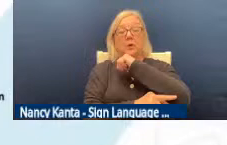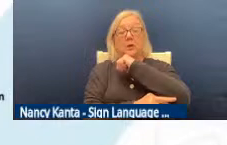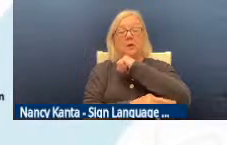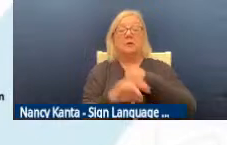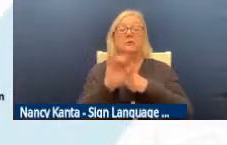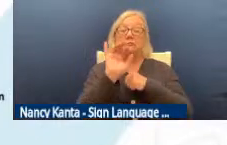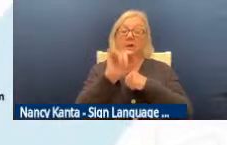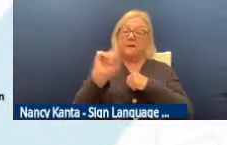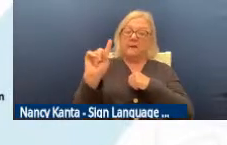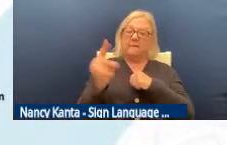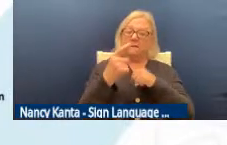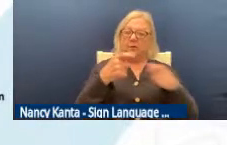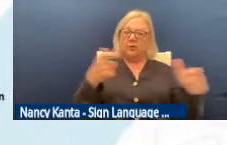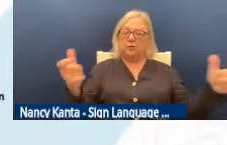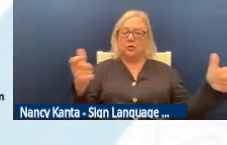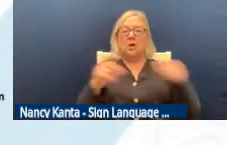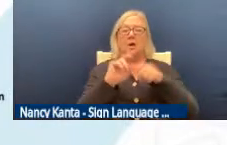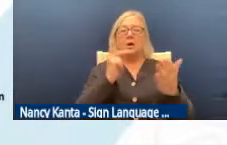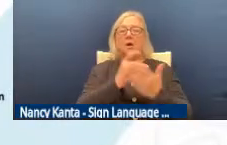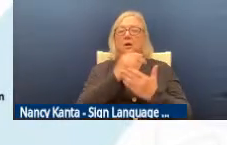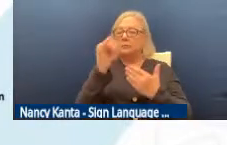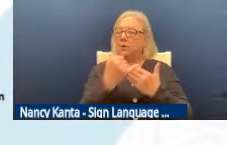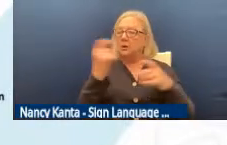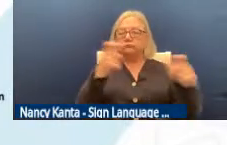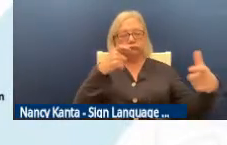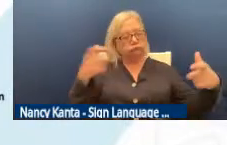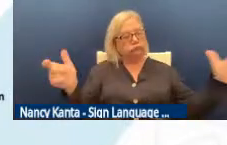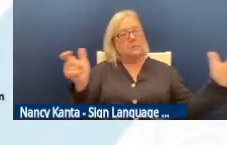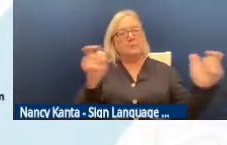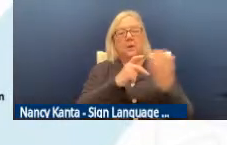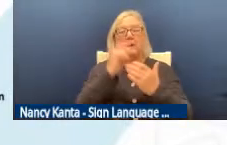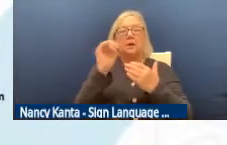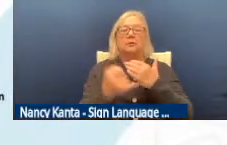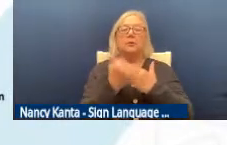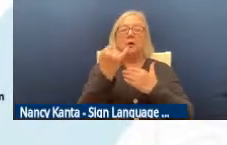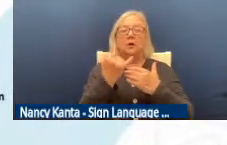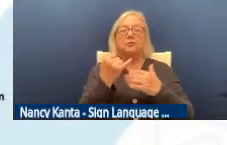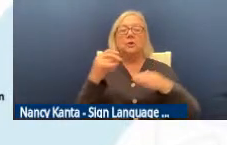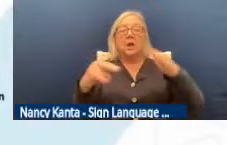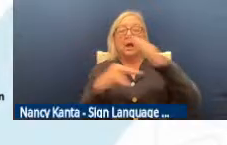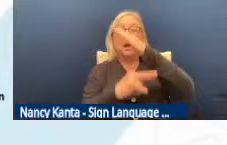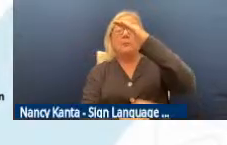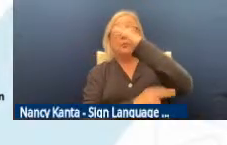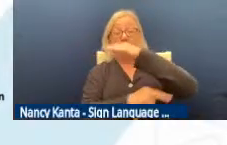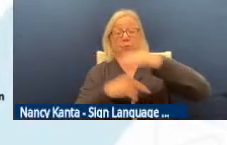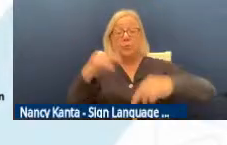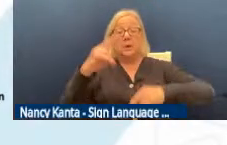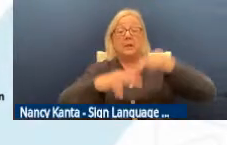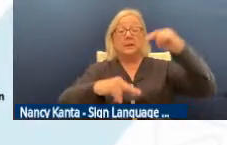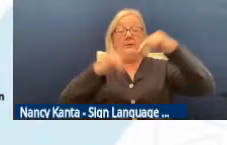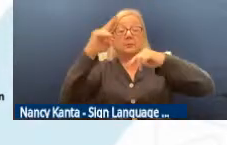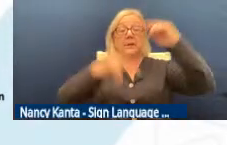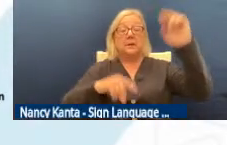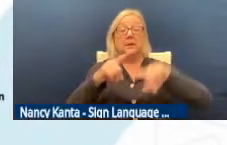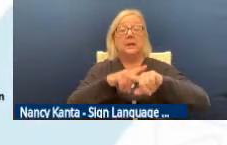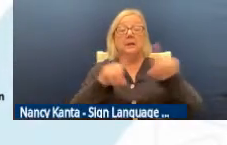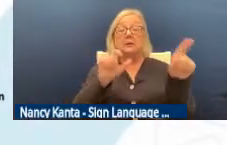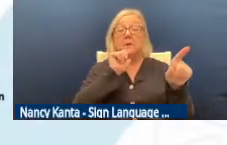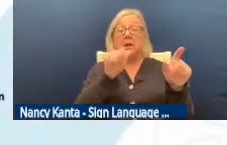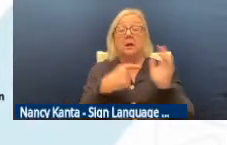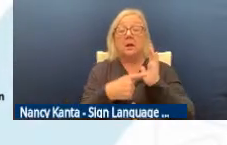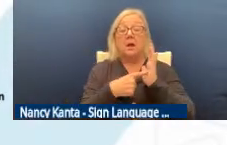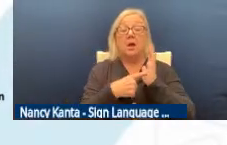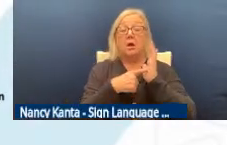project that's out of the gate, one of the first big ones, building the bridge, but doesn't have the touchdowns